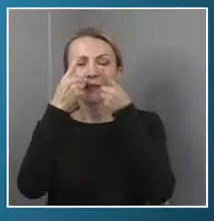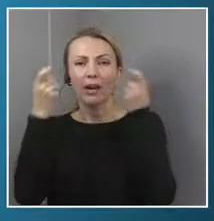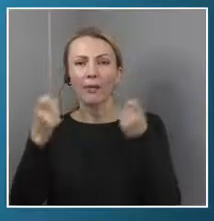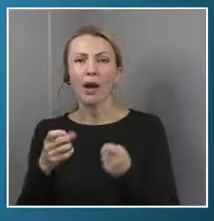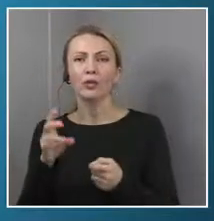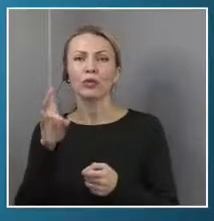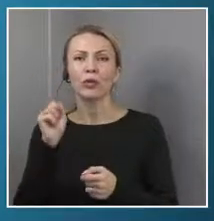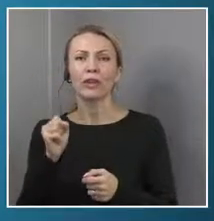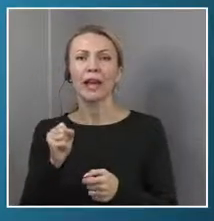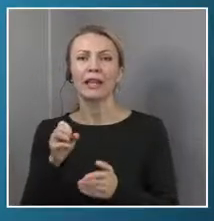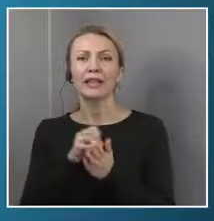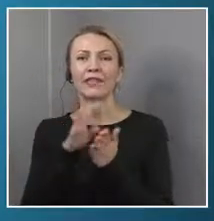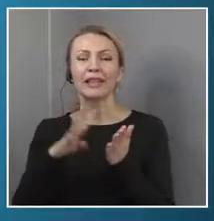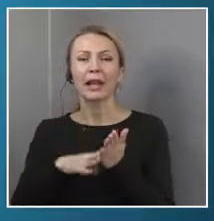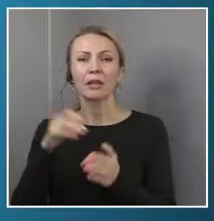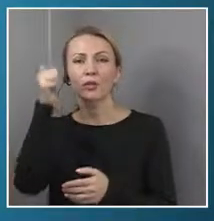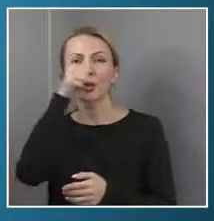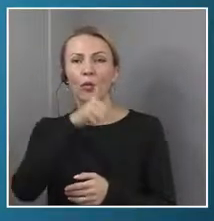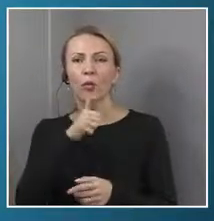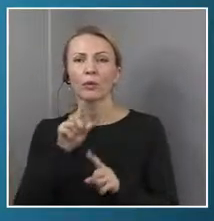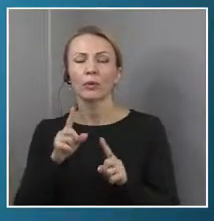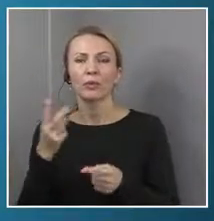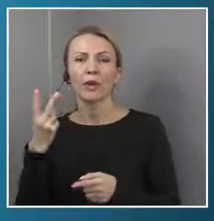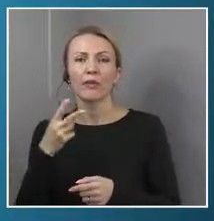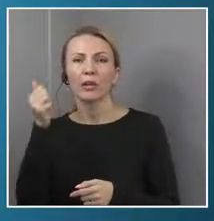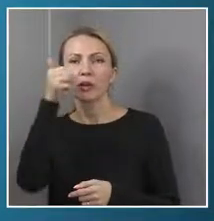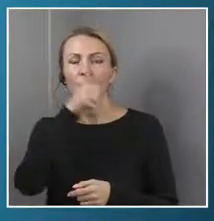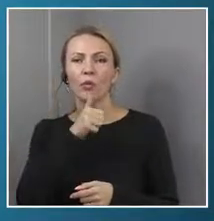My information is